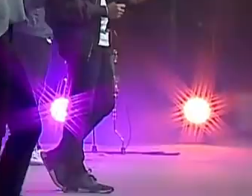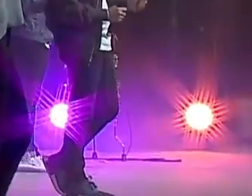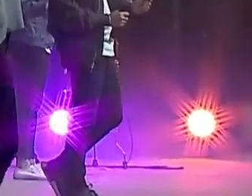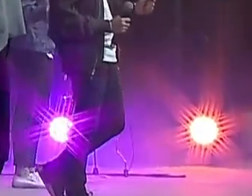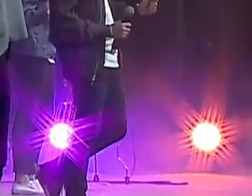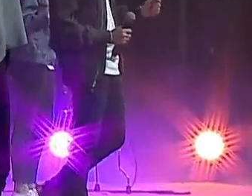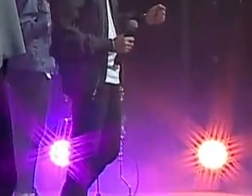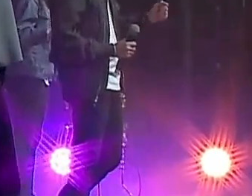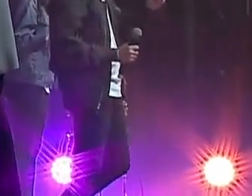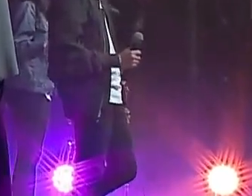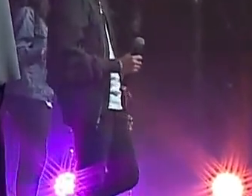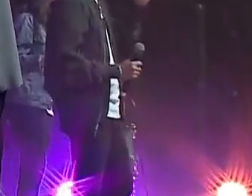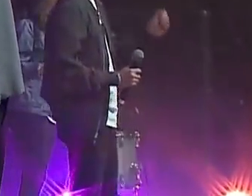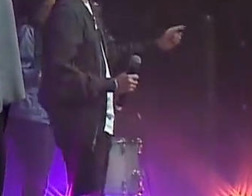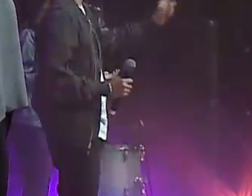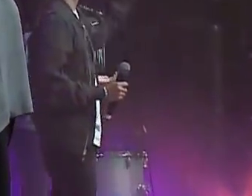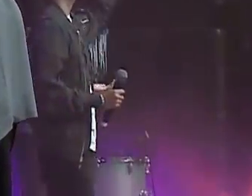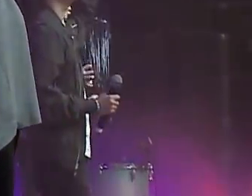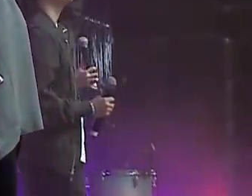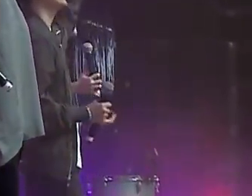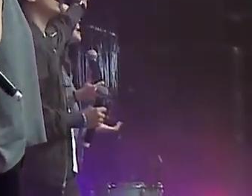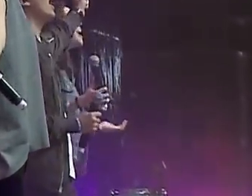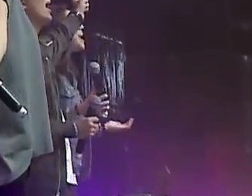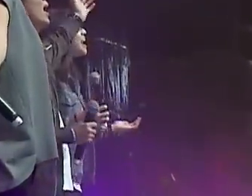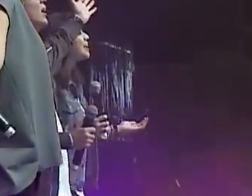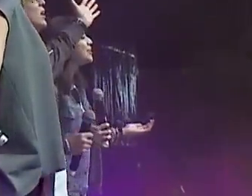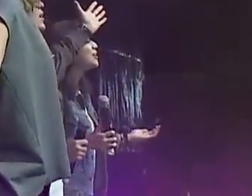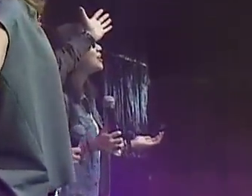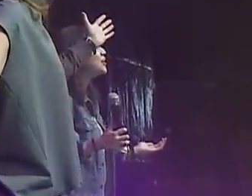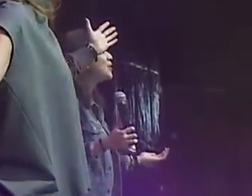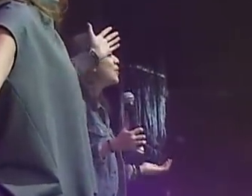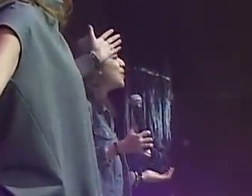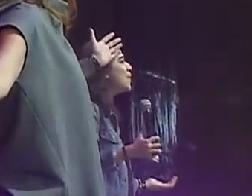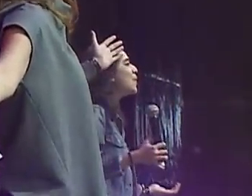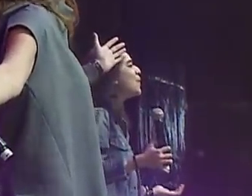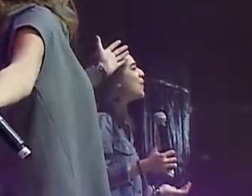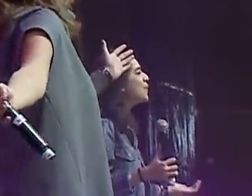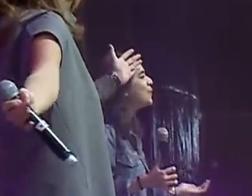shall hold to God